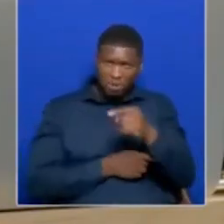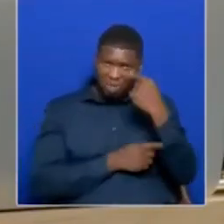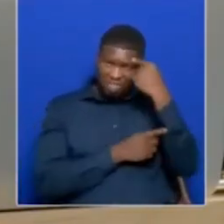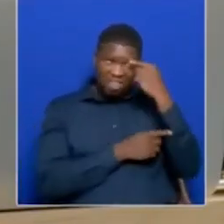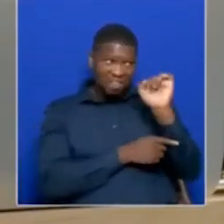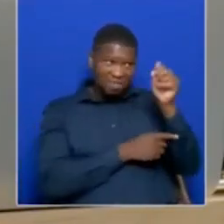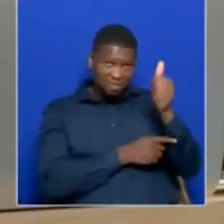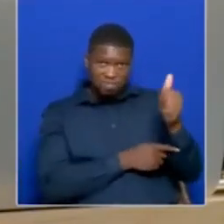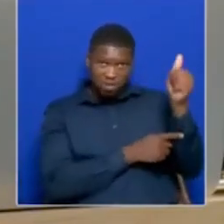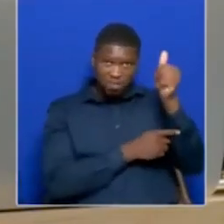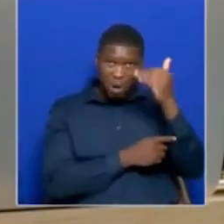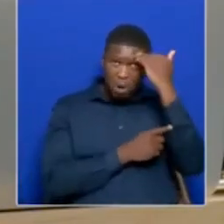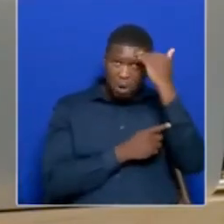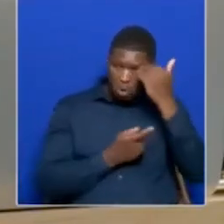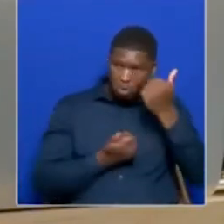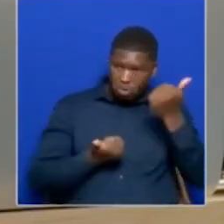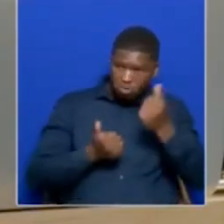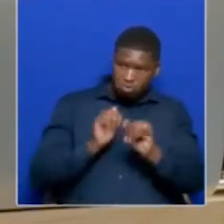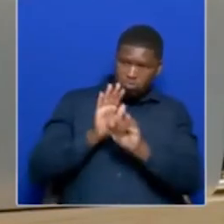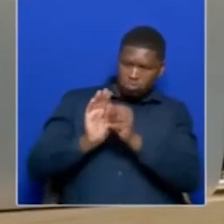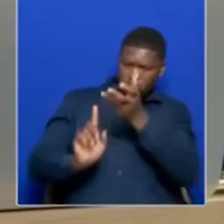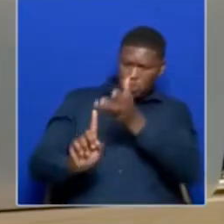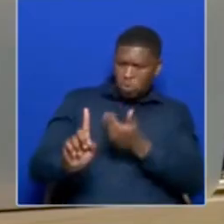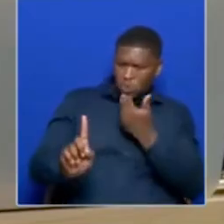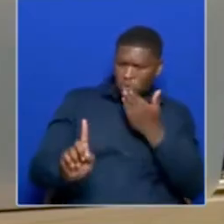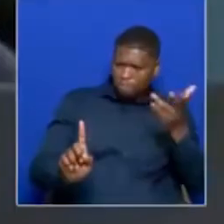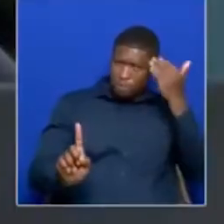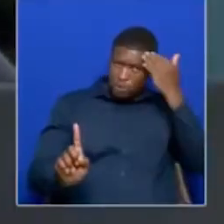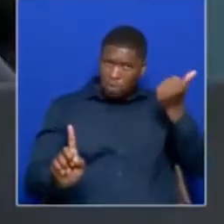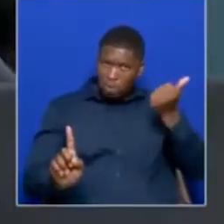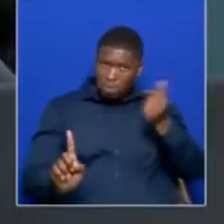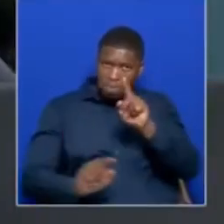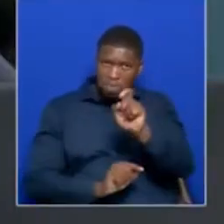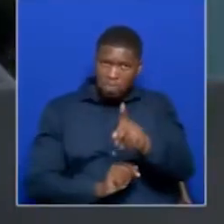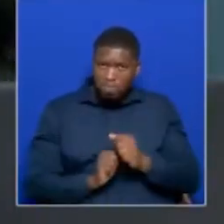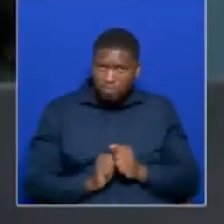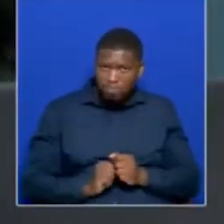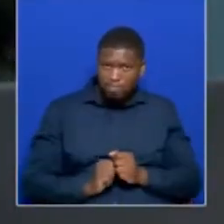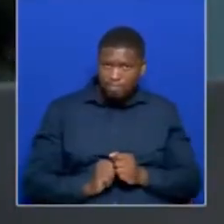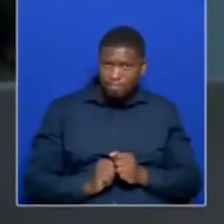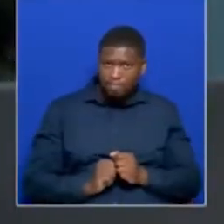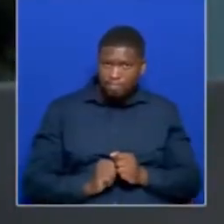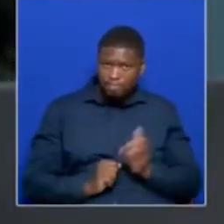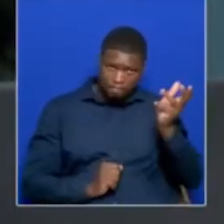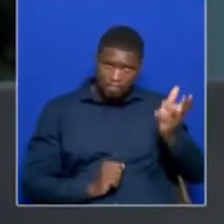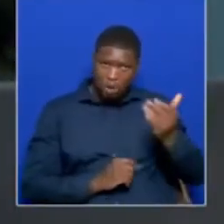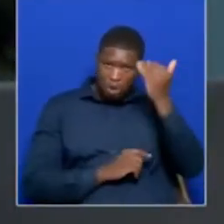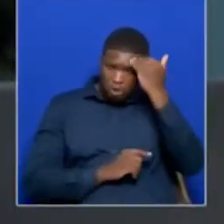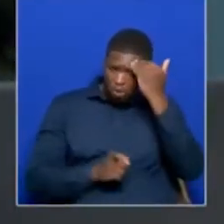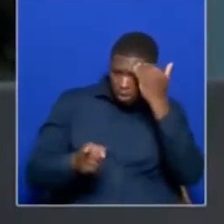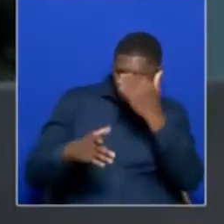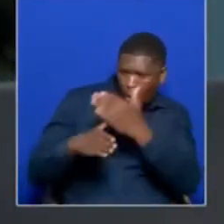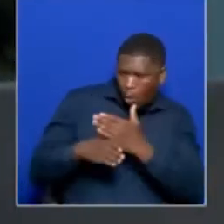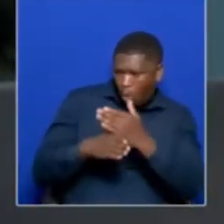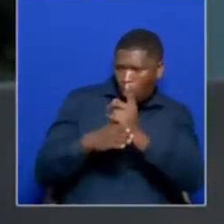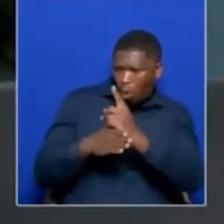your name and your rank as a police officer and what you do?